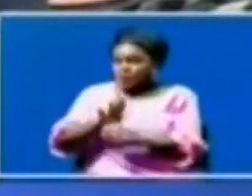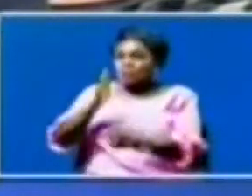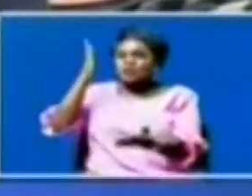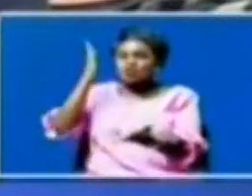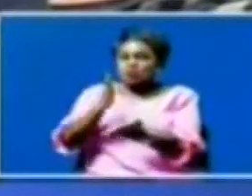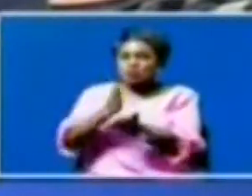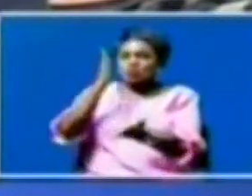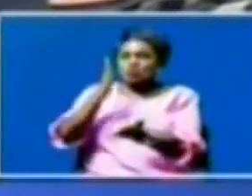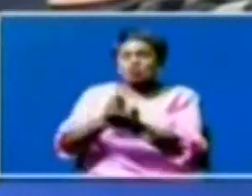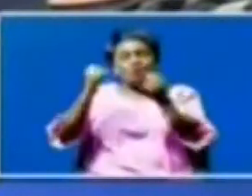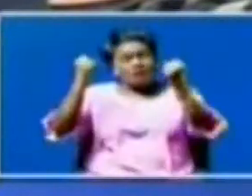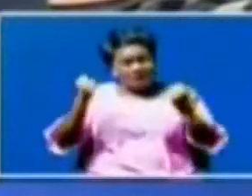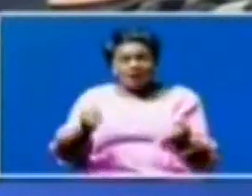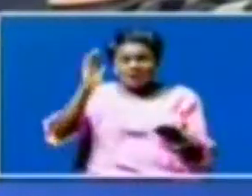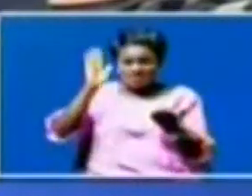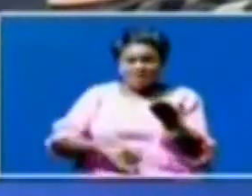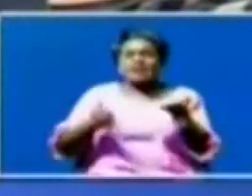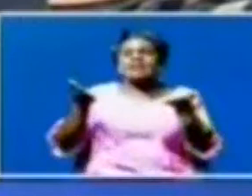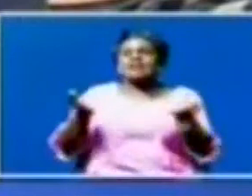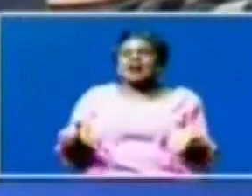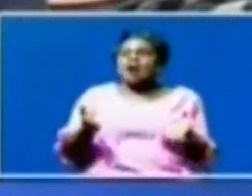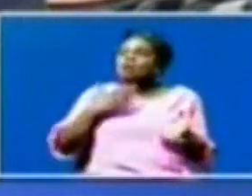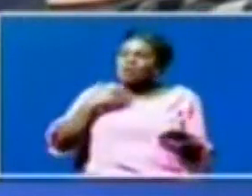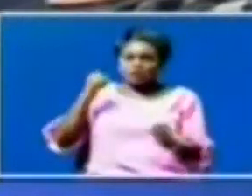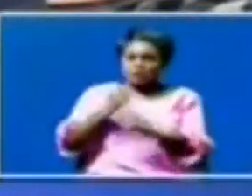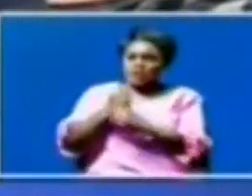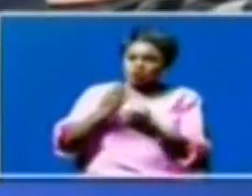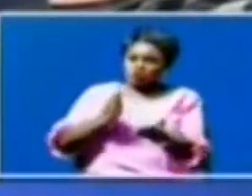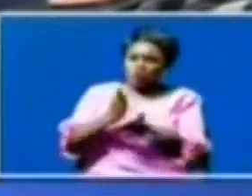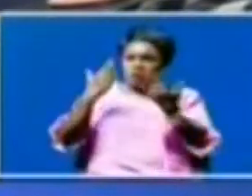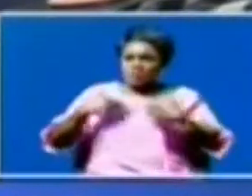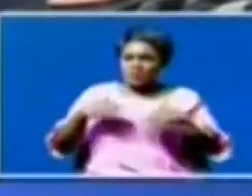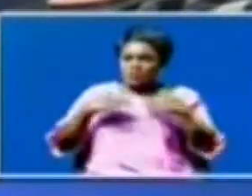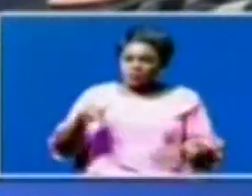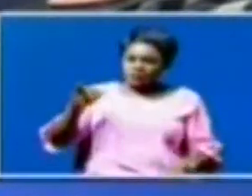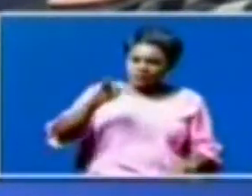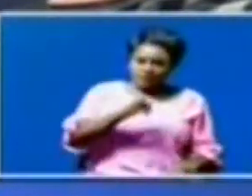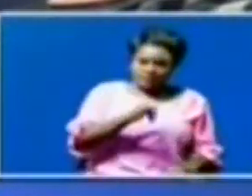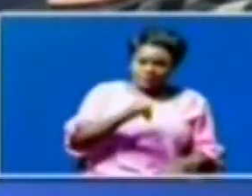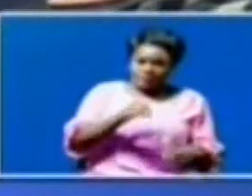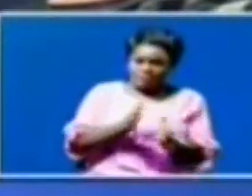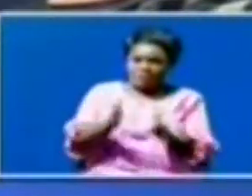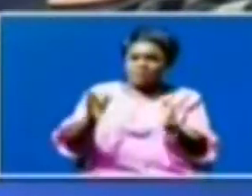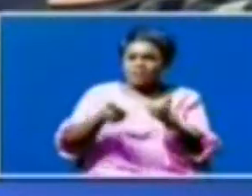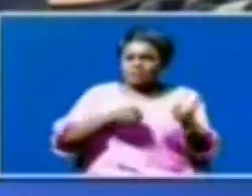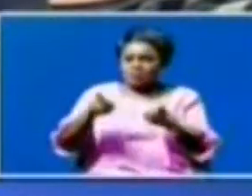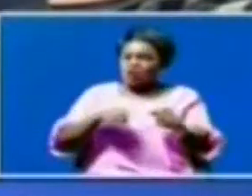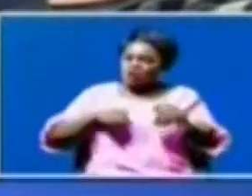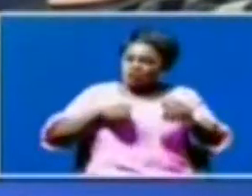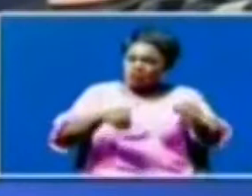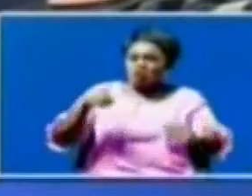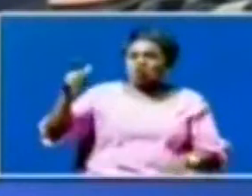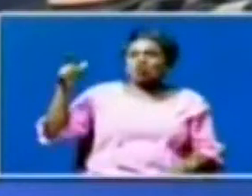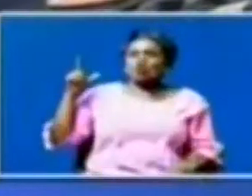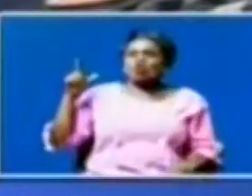are going to be tougher than you have seen. We want to make sure that the people who remain in this public transport sector are law-abiding people who